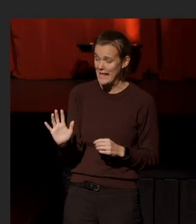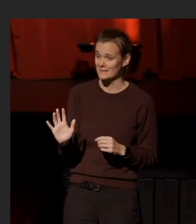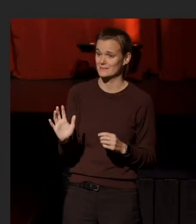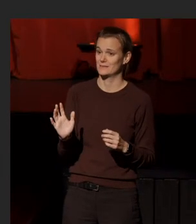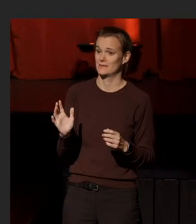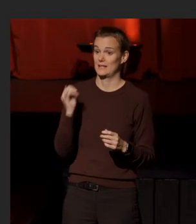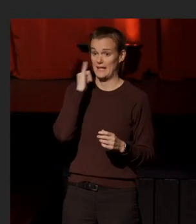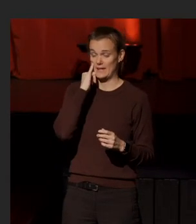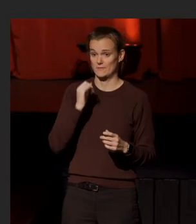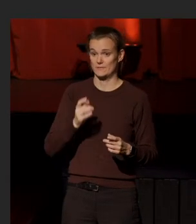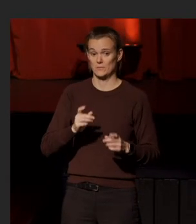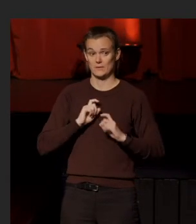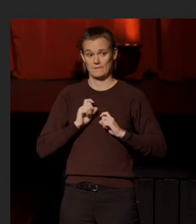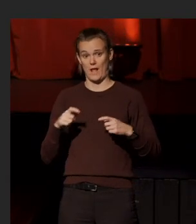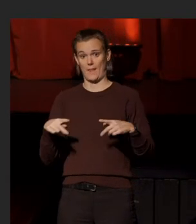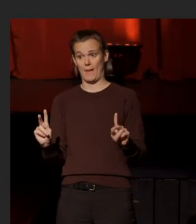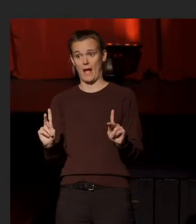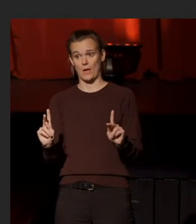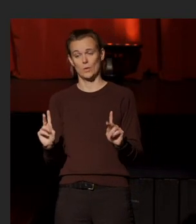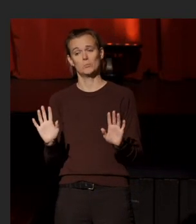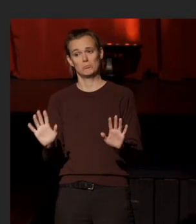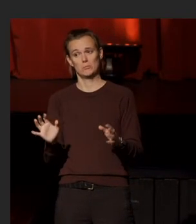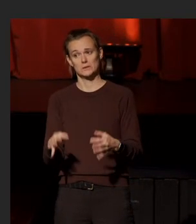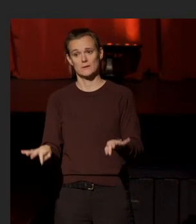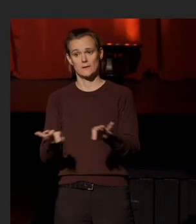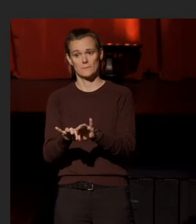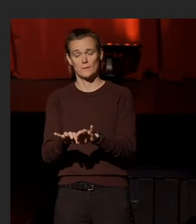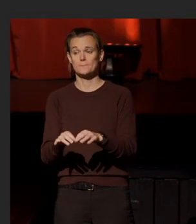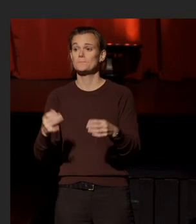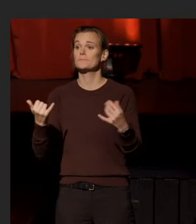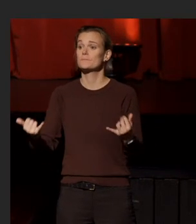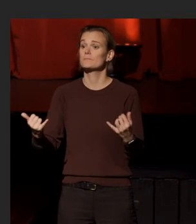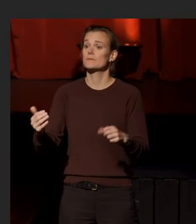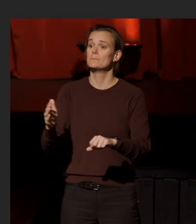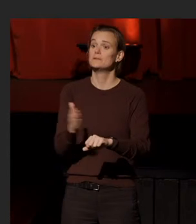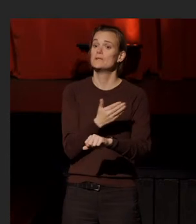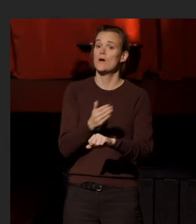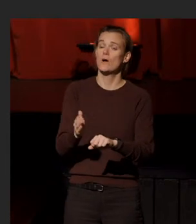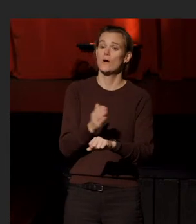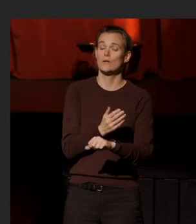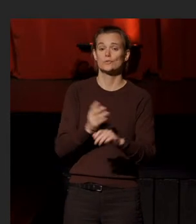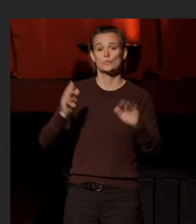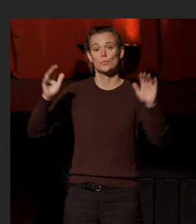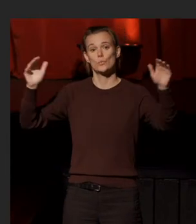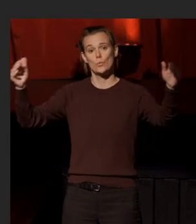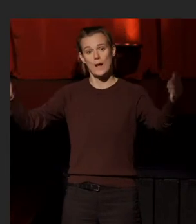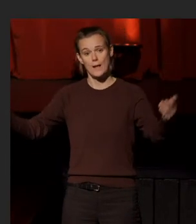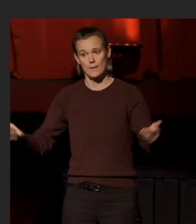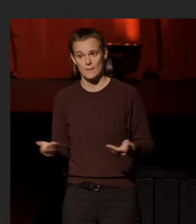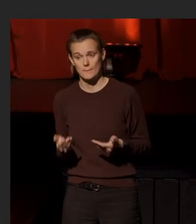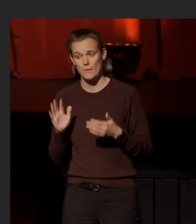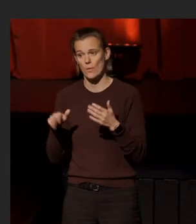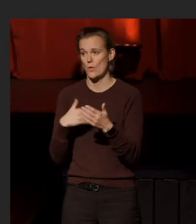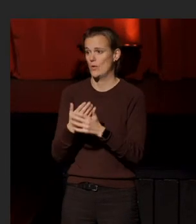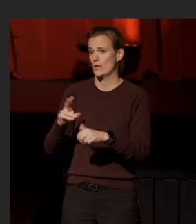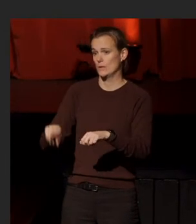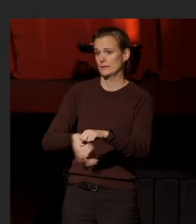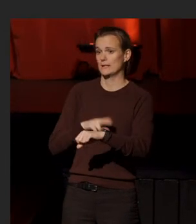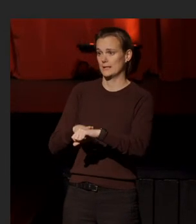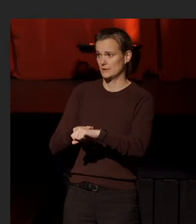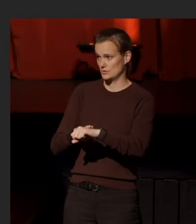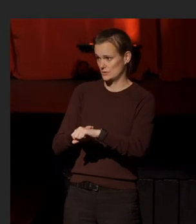sing. And this is a chant that welcomes nations, all nations, whenever we gather